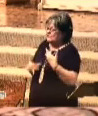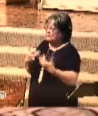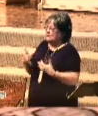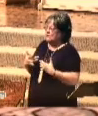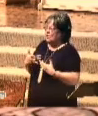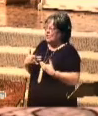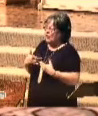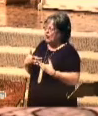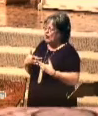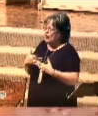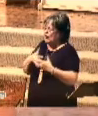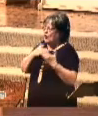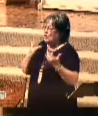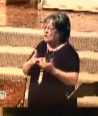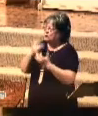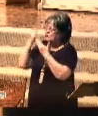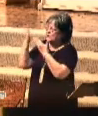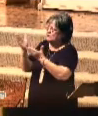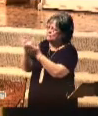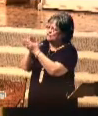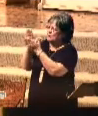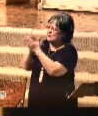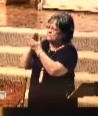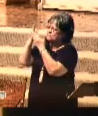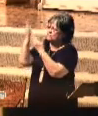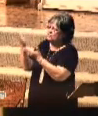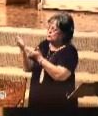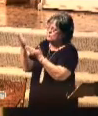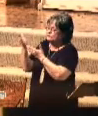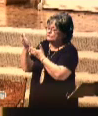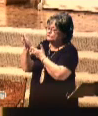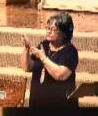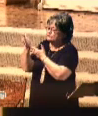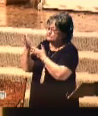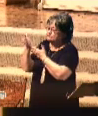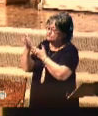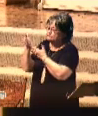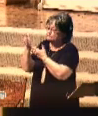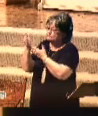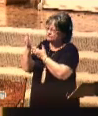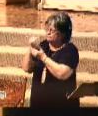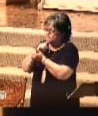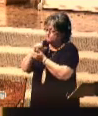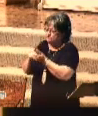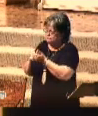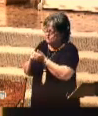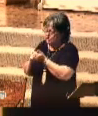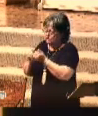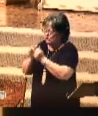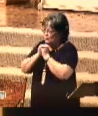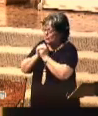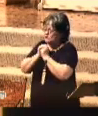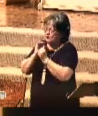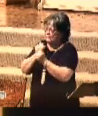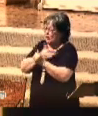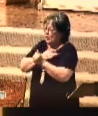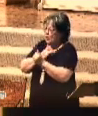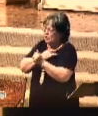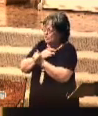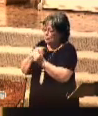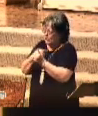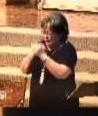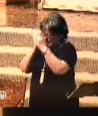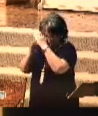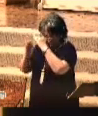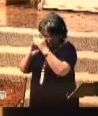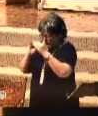Thee, praise unto You, and Lord, worship from our heart. Lord, we humble ourselves and